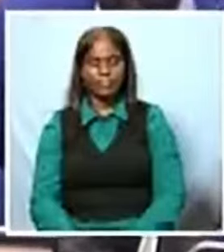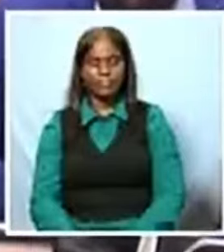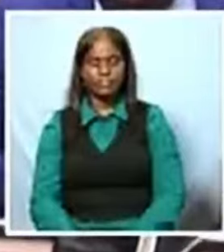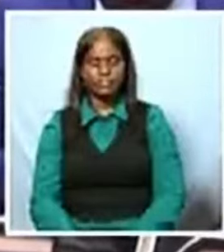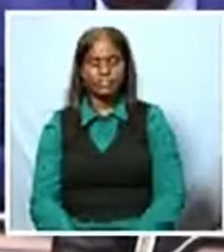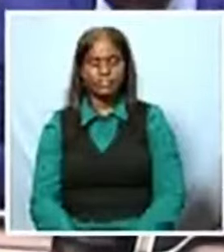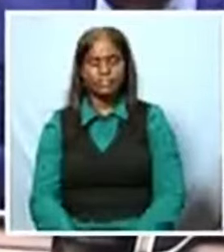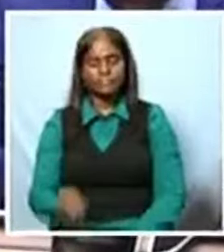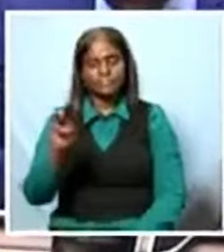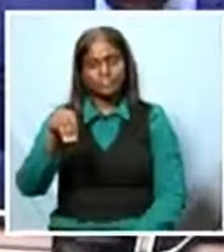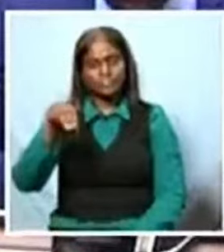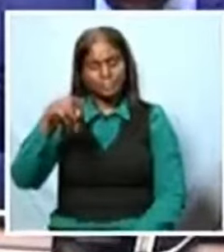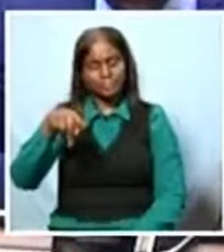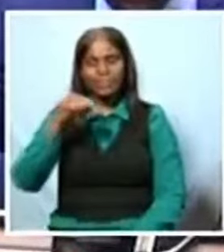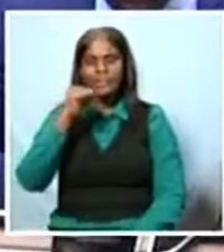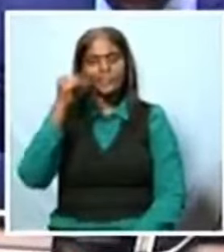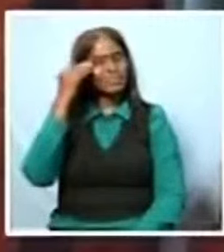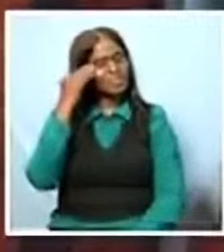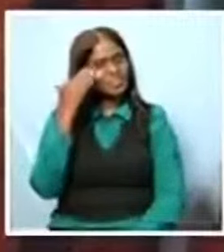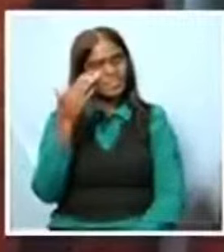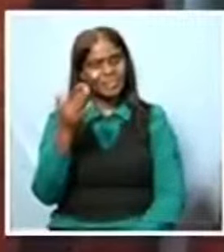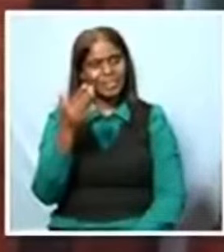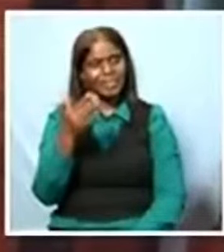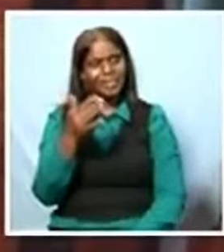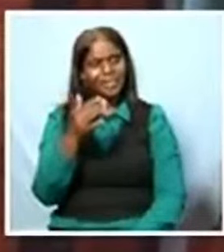The Honorable Member has not logged in.